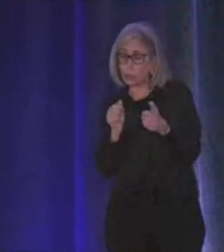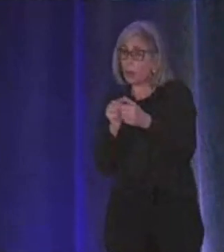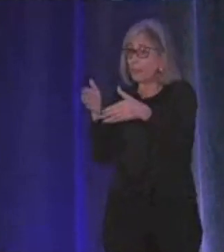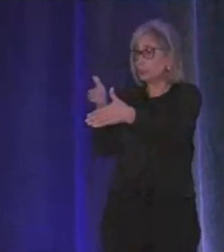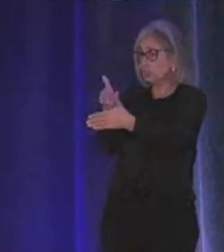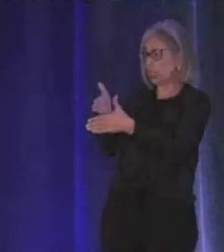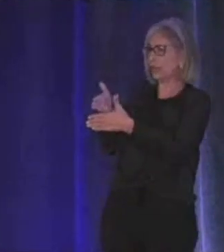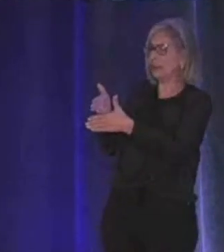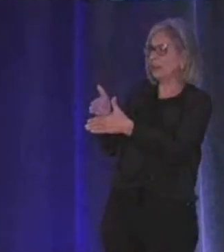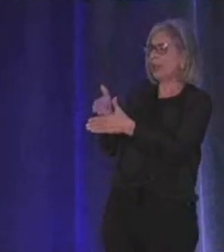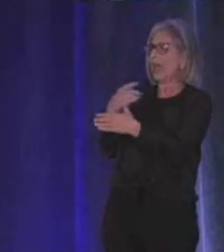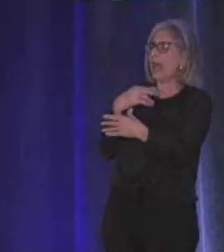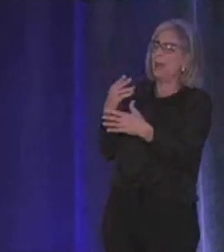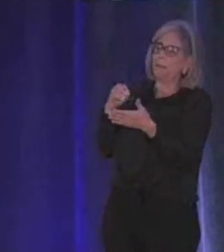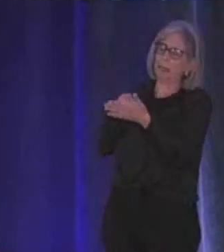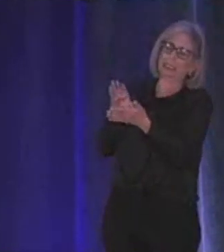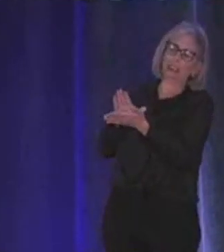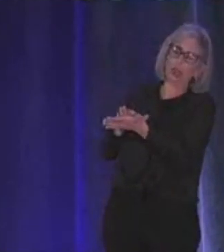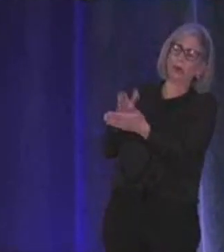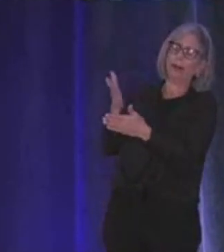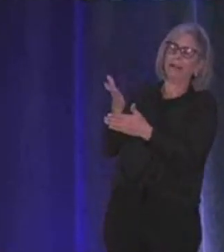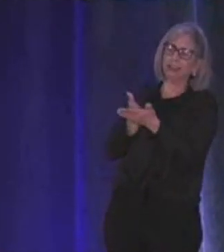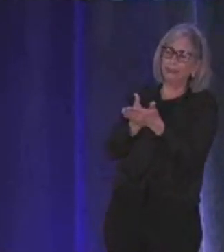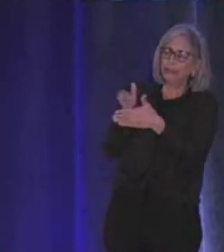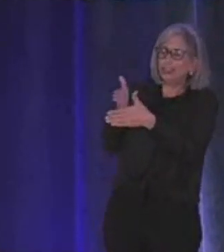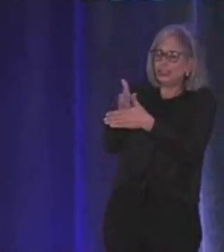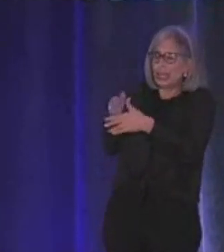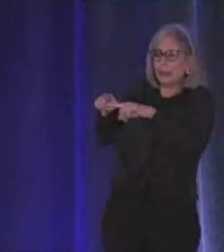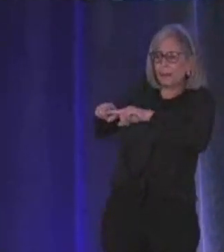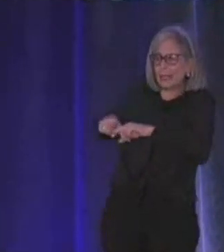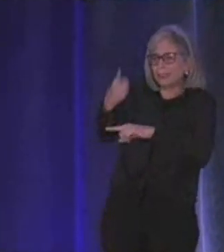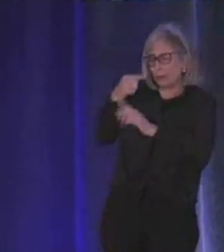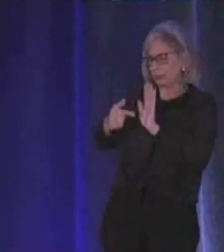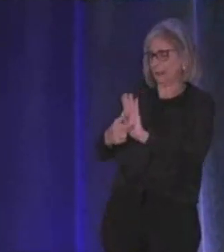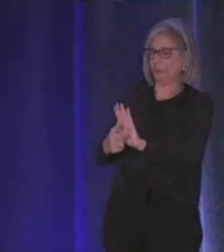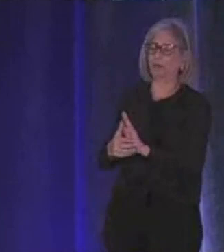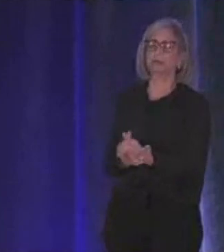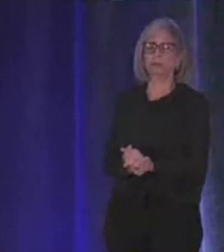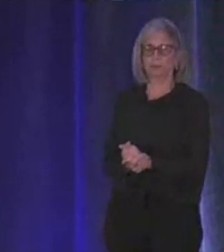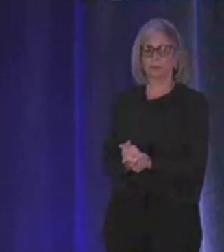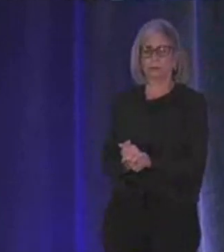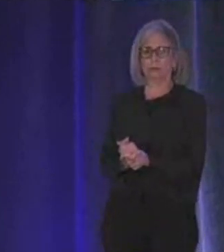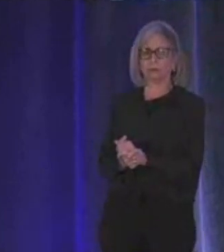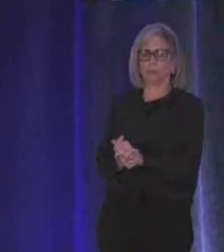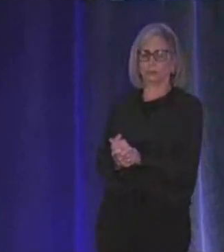shared, I'm just making a note of like some shared dependencies, for example.